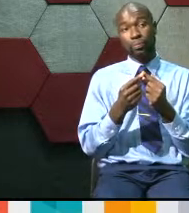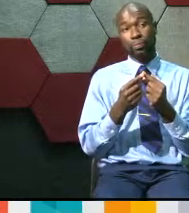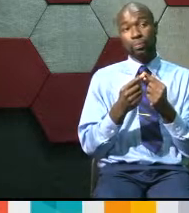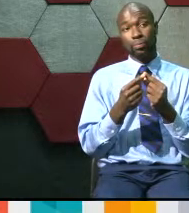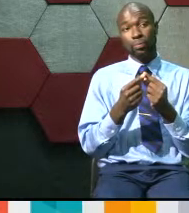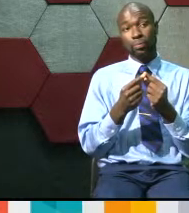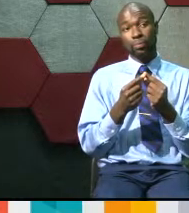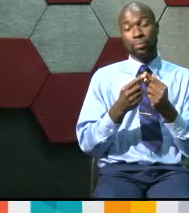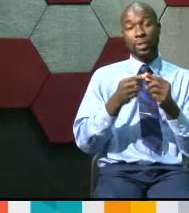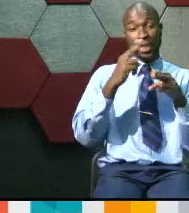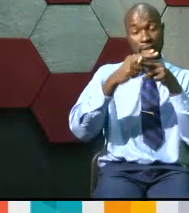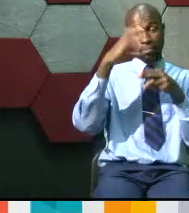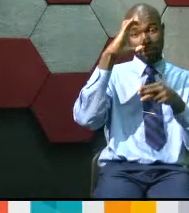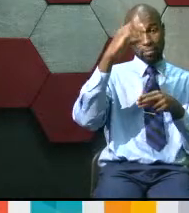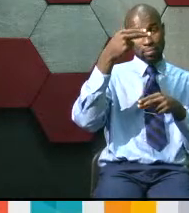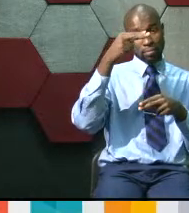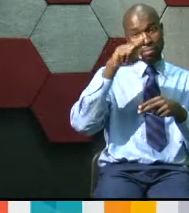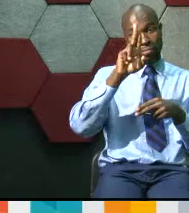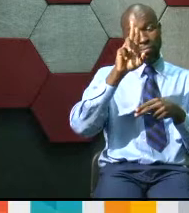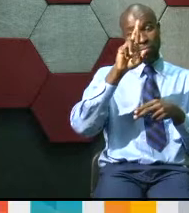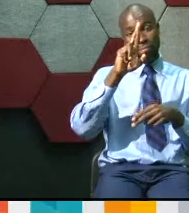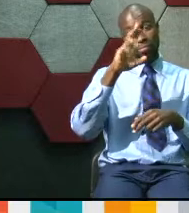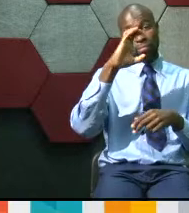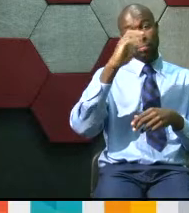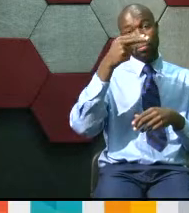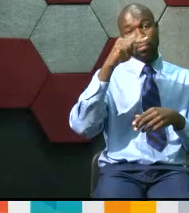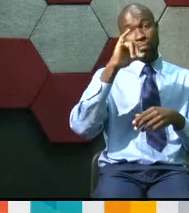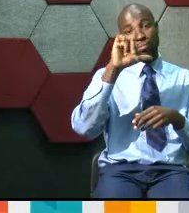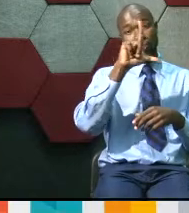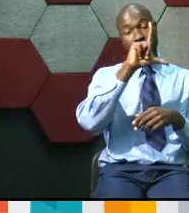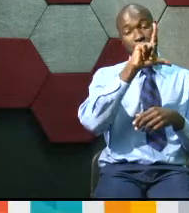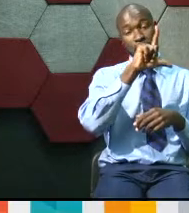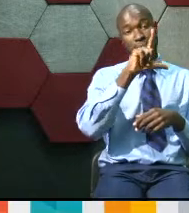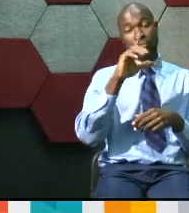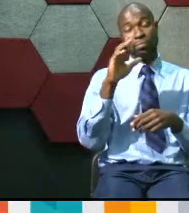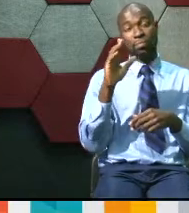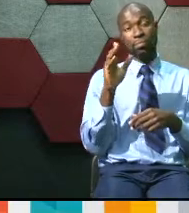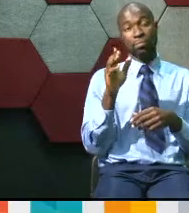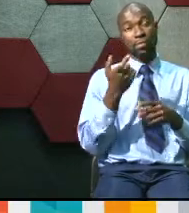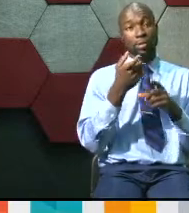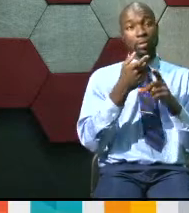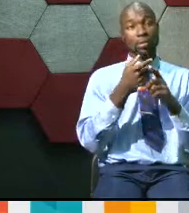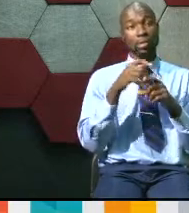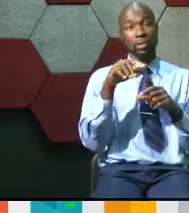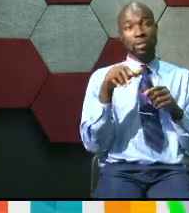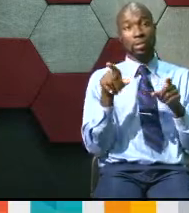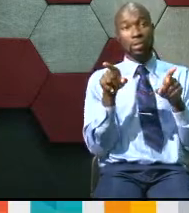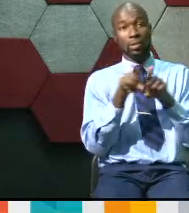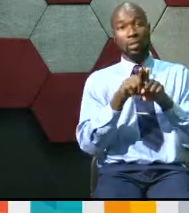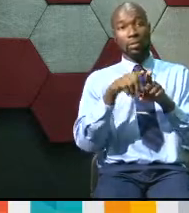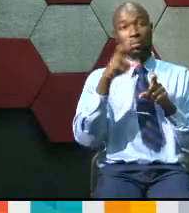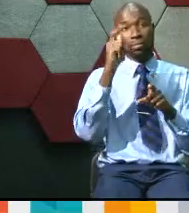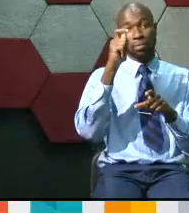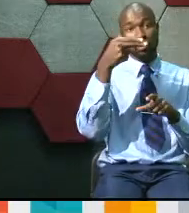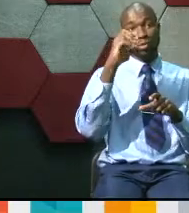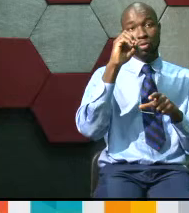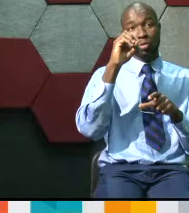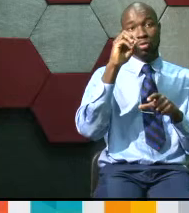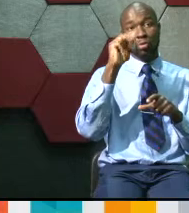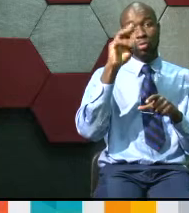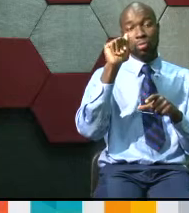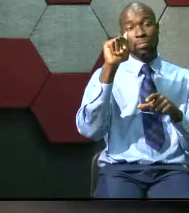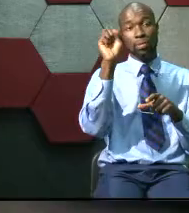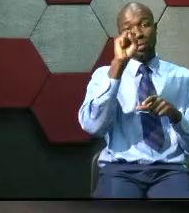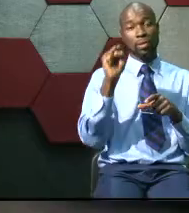are Churchill Otieno and Thomas Owen from Beta High School in Homa Bay County with their project